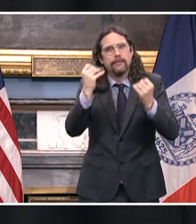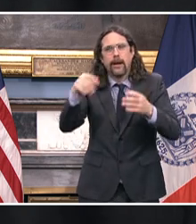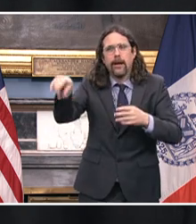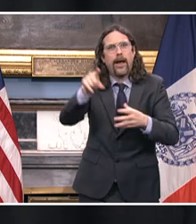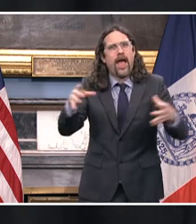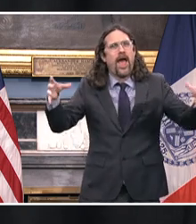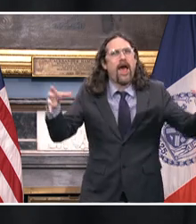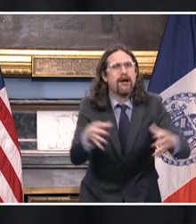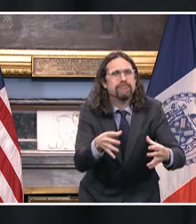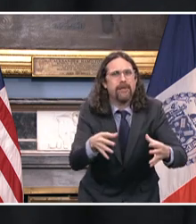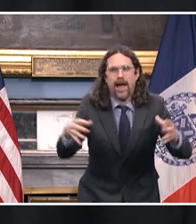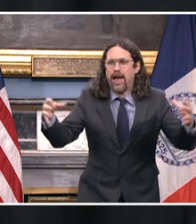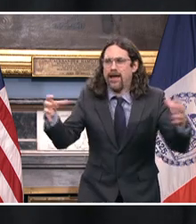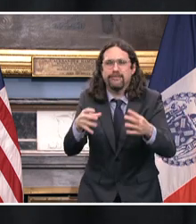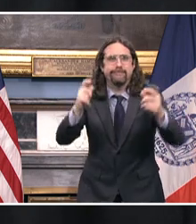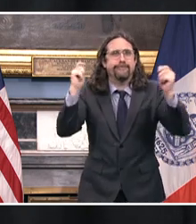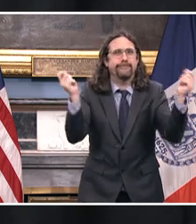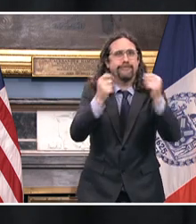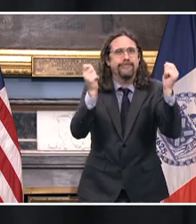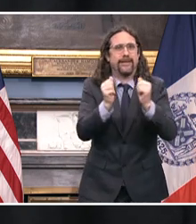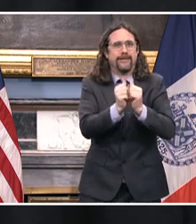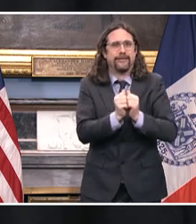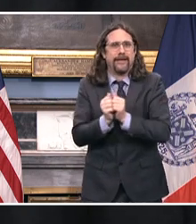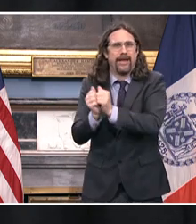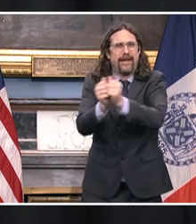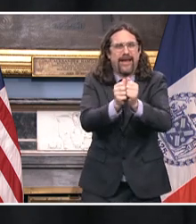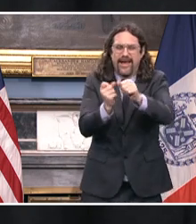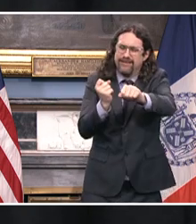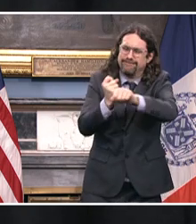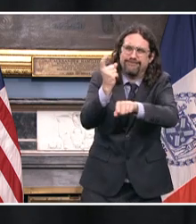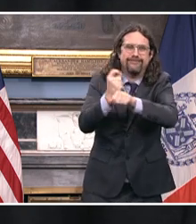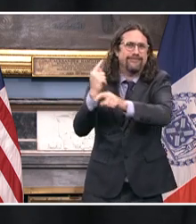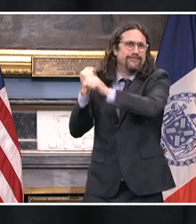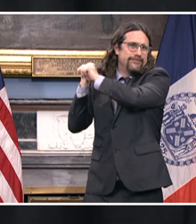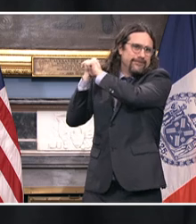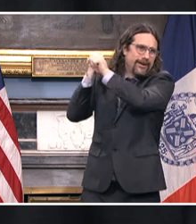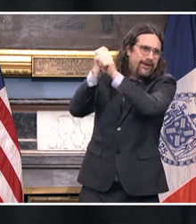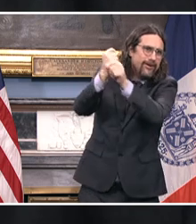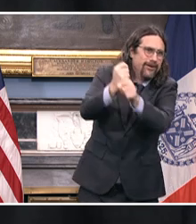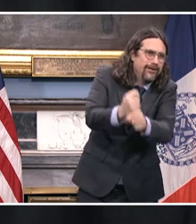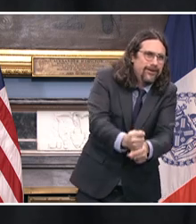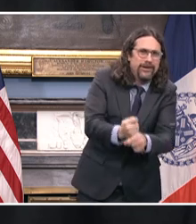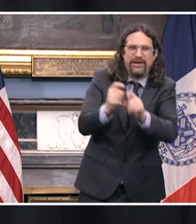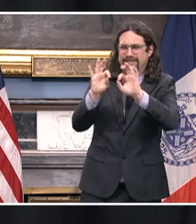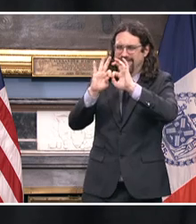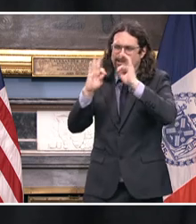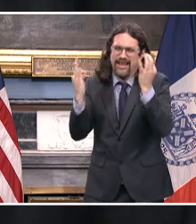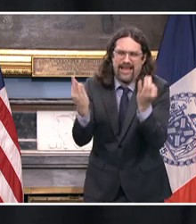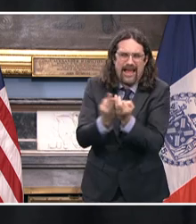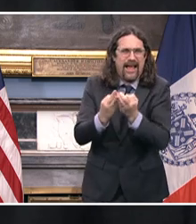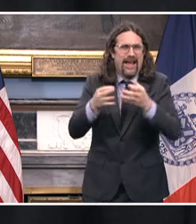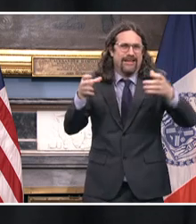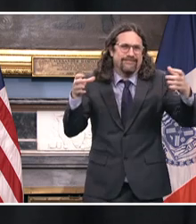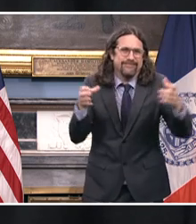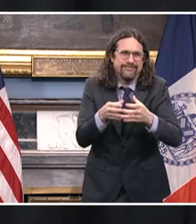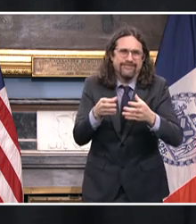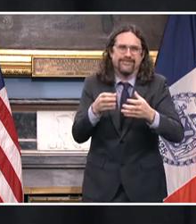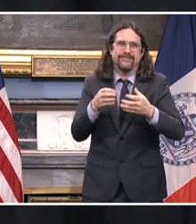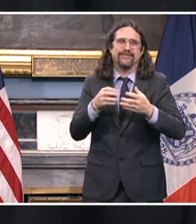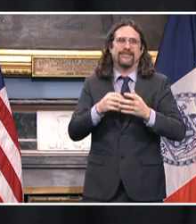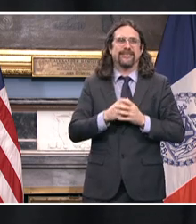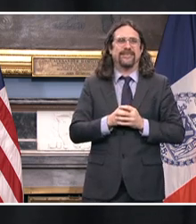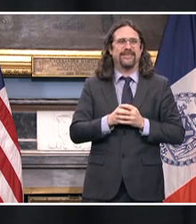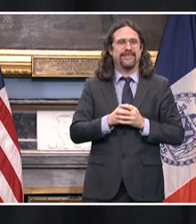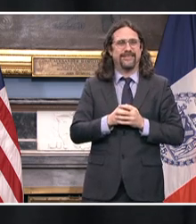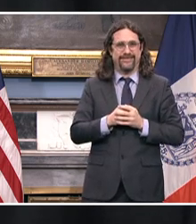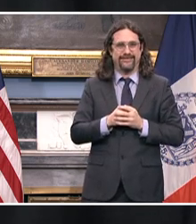and not only tradition and things that guide us in good times and bad, but we think of our families. We think of those gatherings